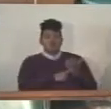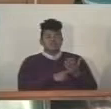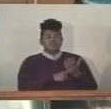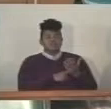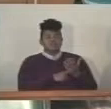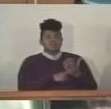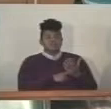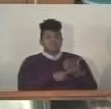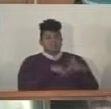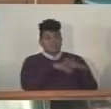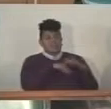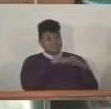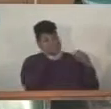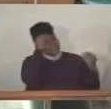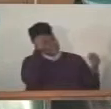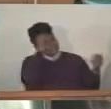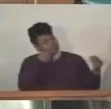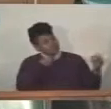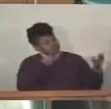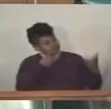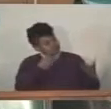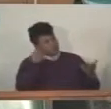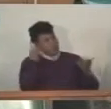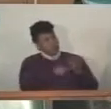the data that was presented,